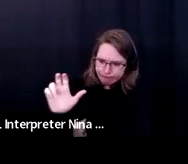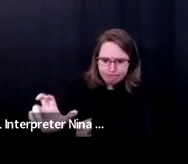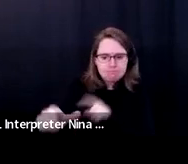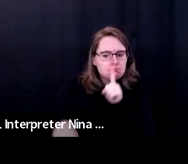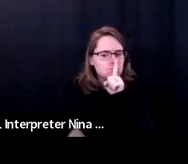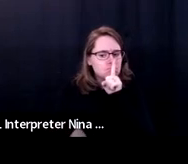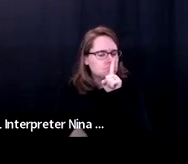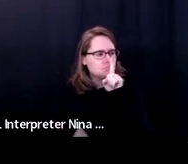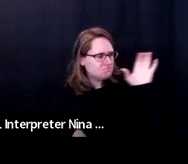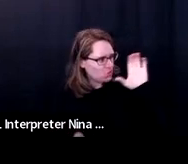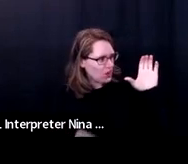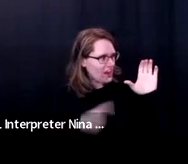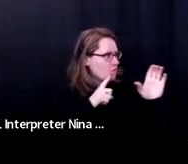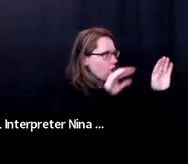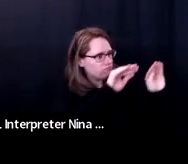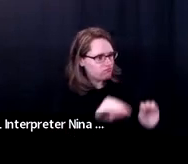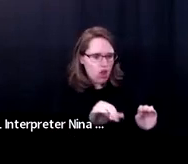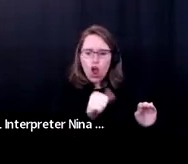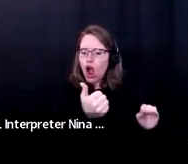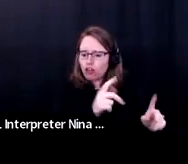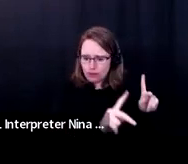to outsourcing it.